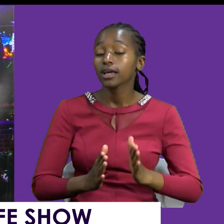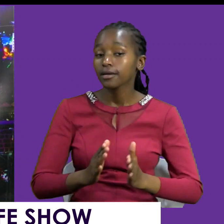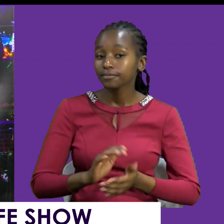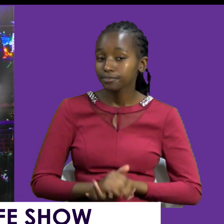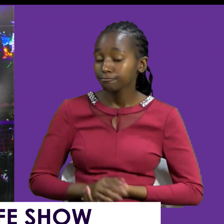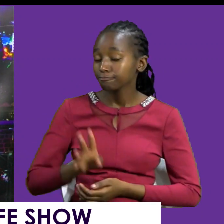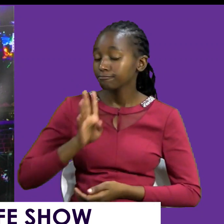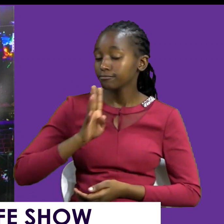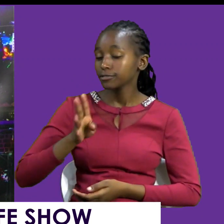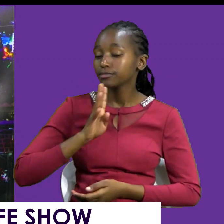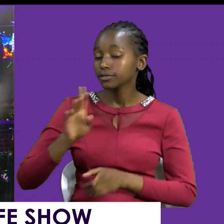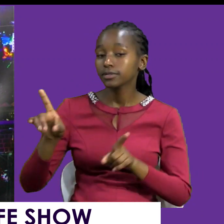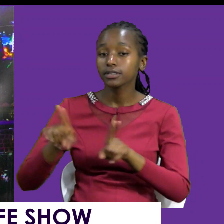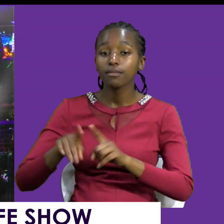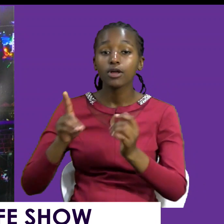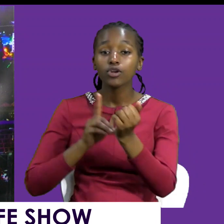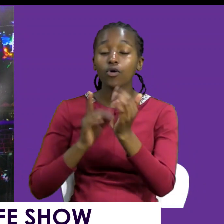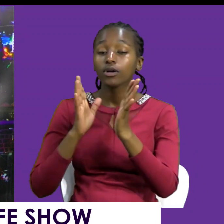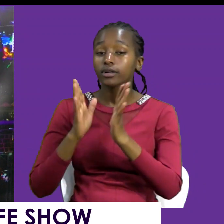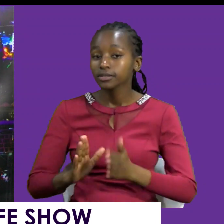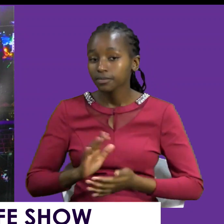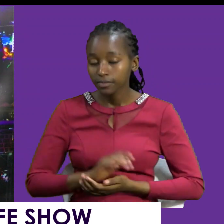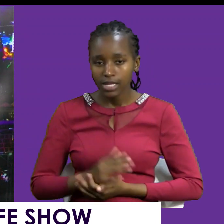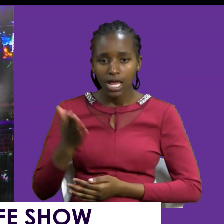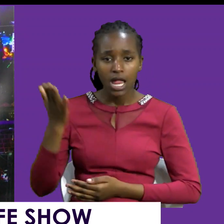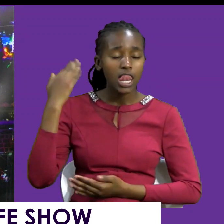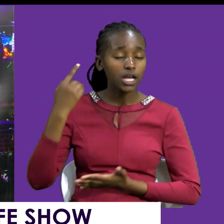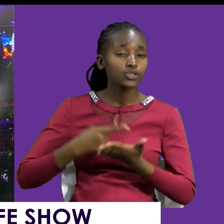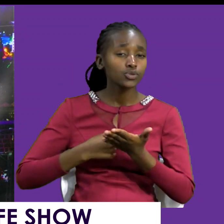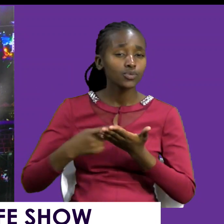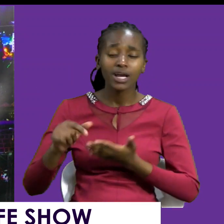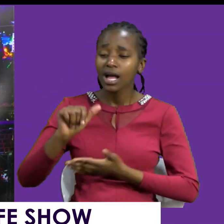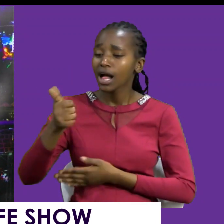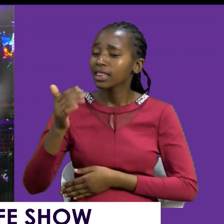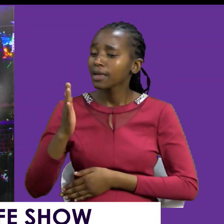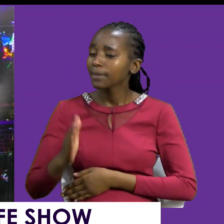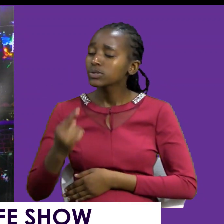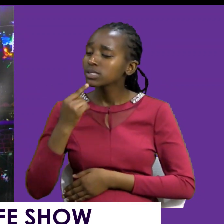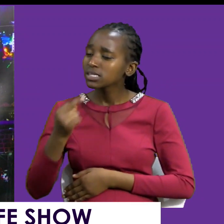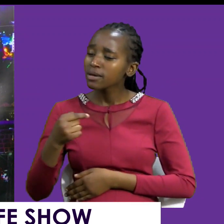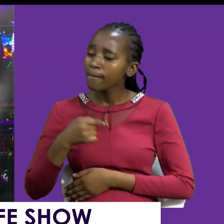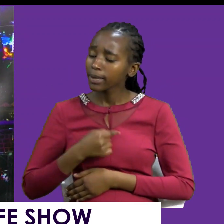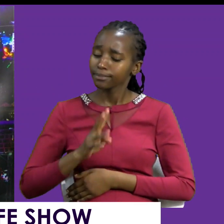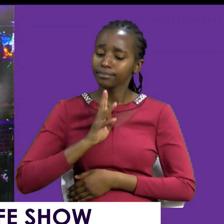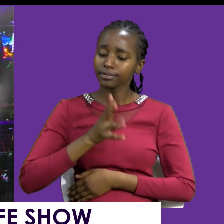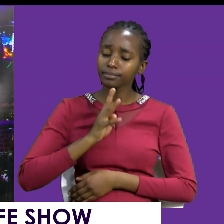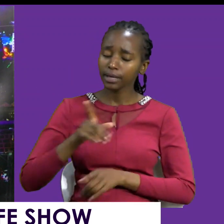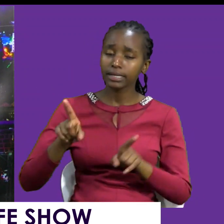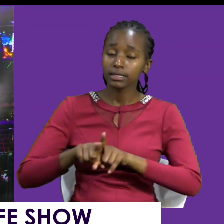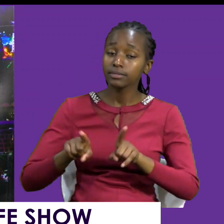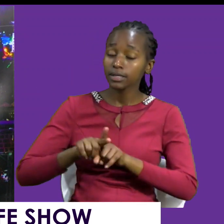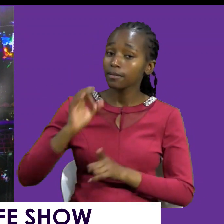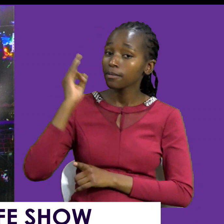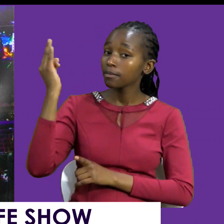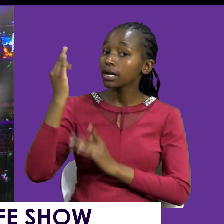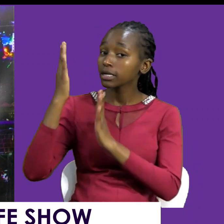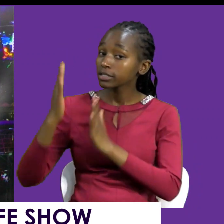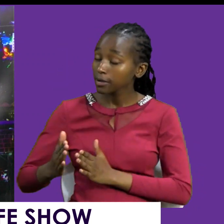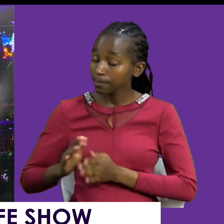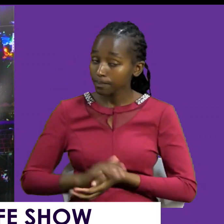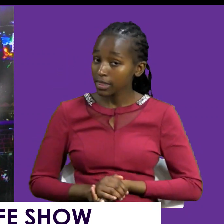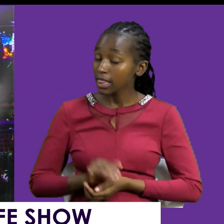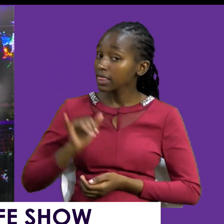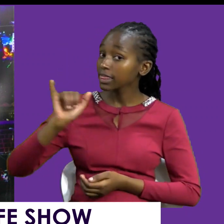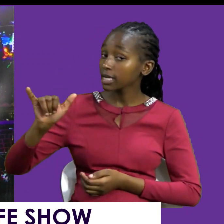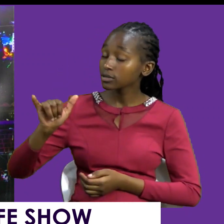like a doctor. Somebody told me last week, in the last show, I spoke like a preacher. That was deliberate, when I